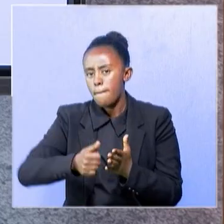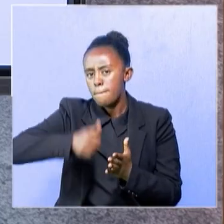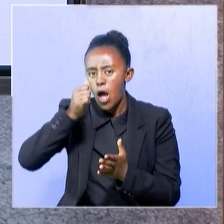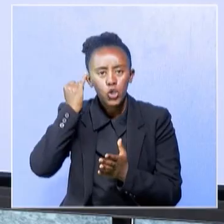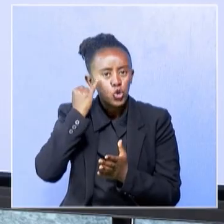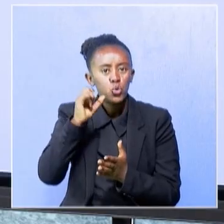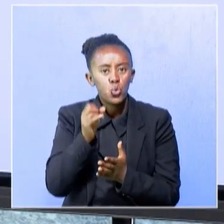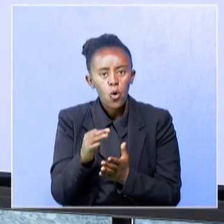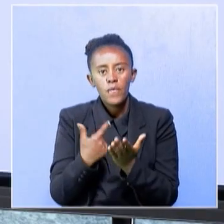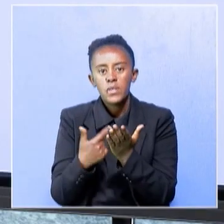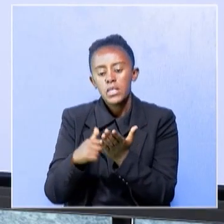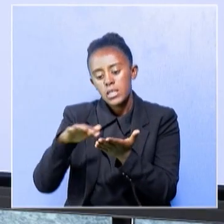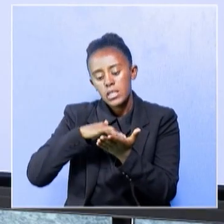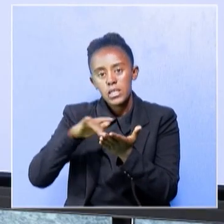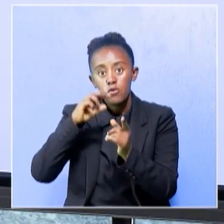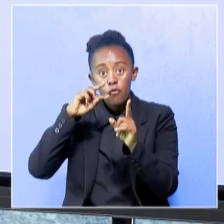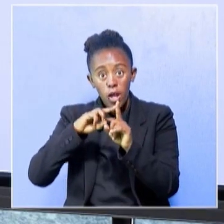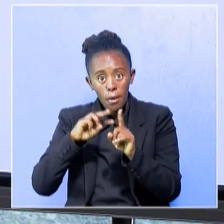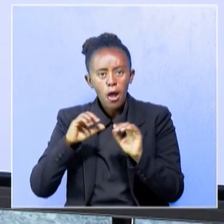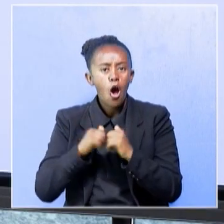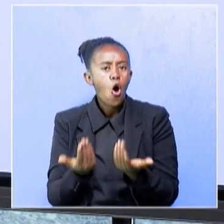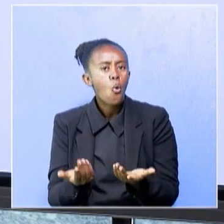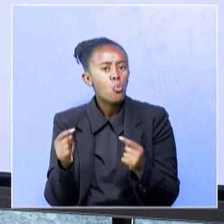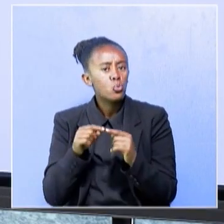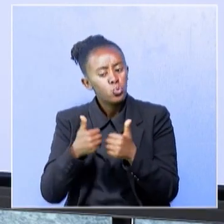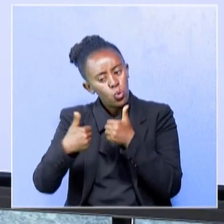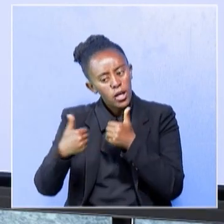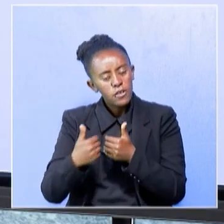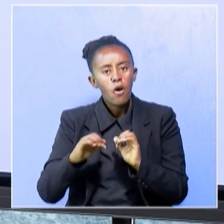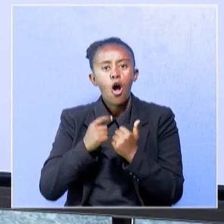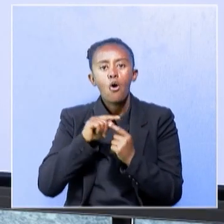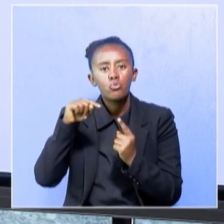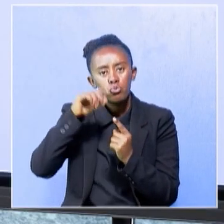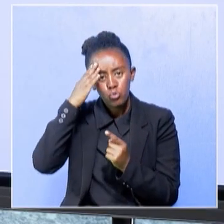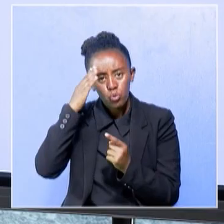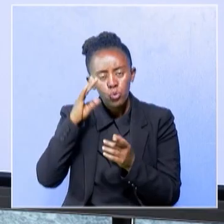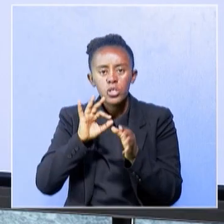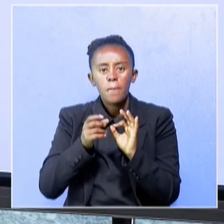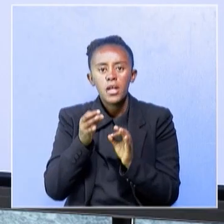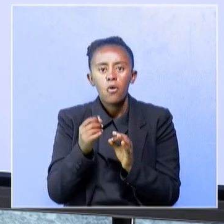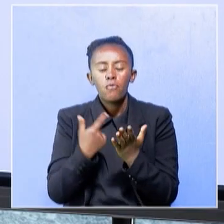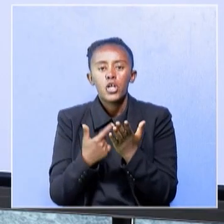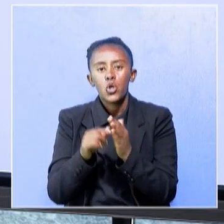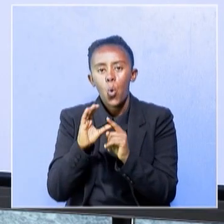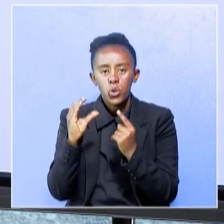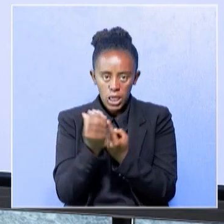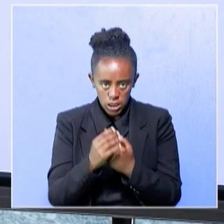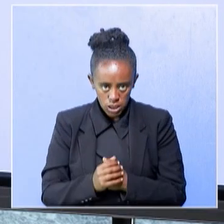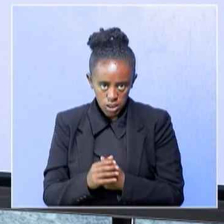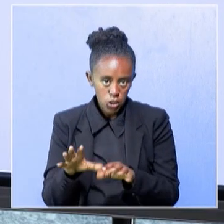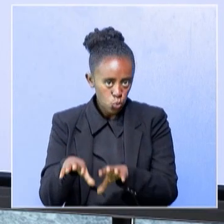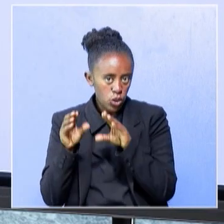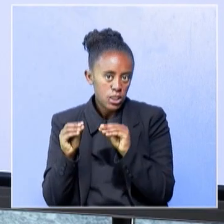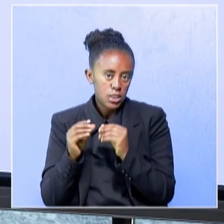of studying these vocabularies is how to identify, how to know the meaning of the word in context.